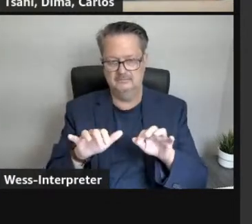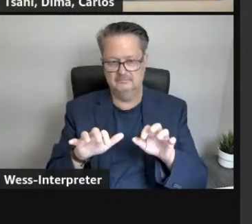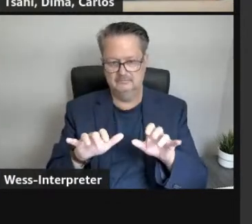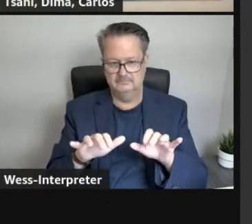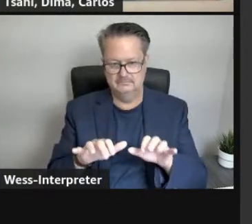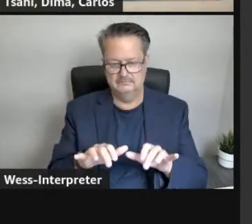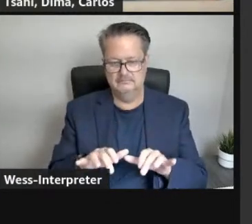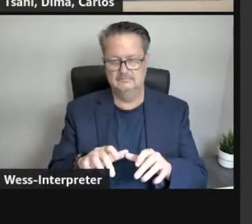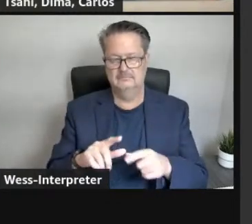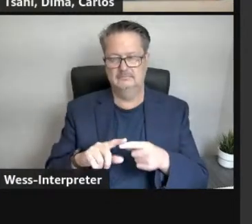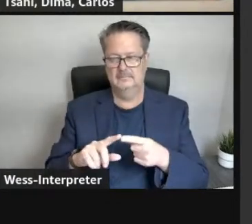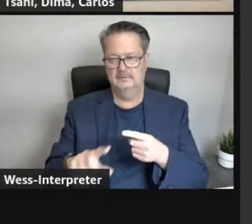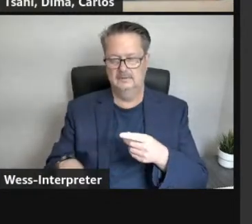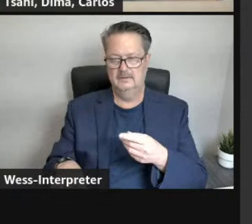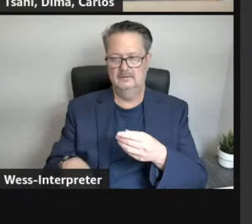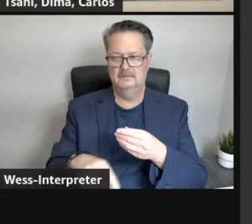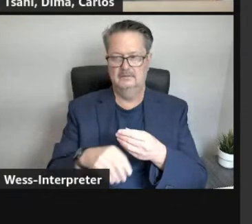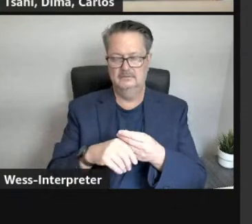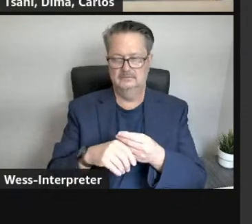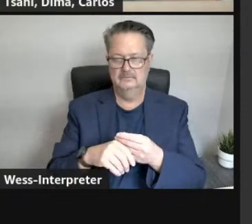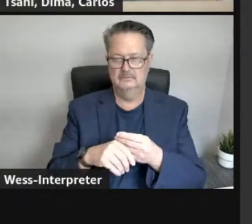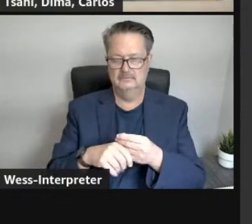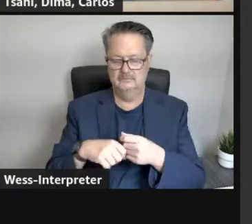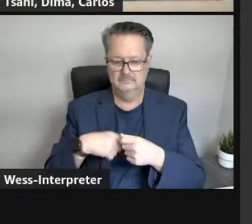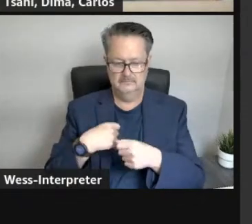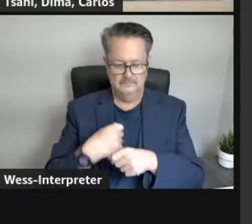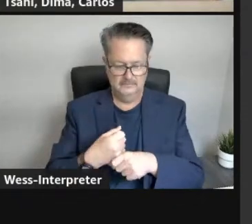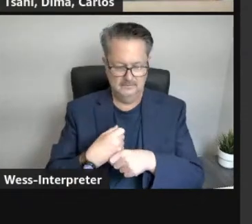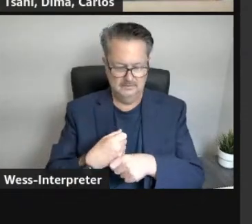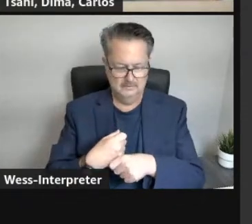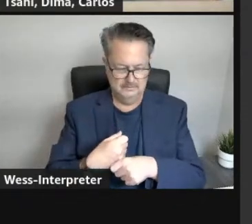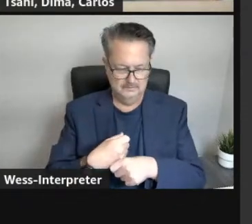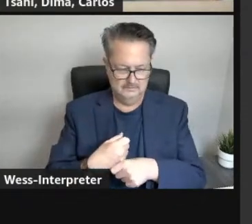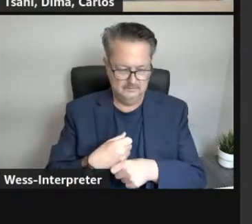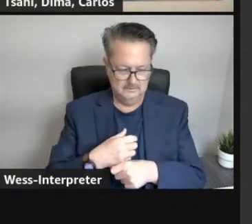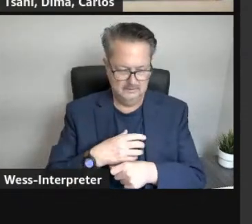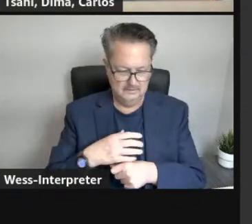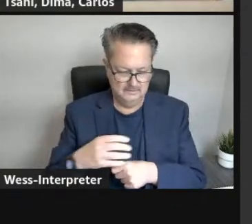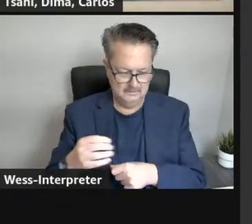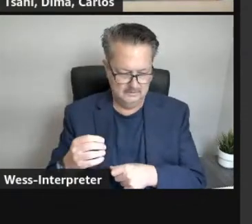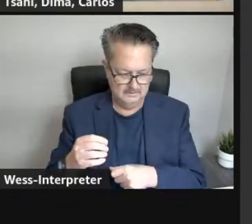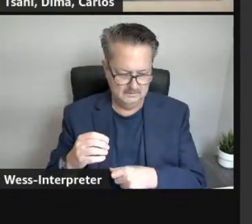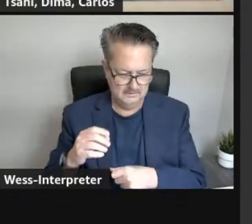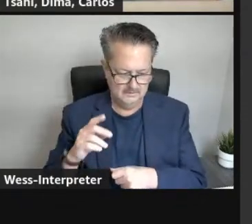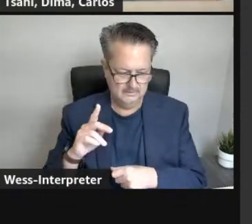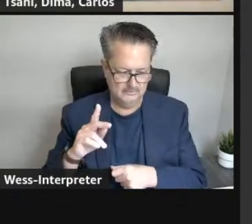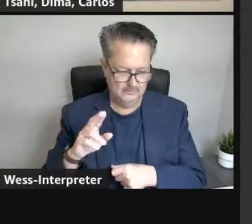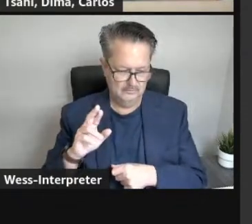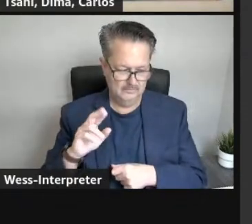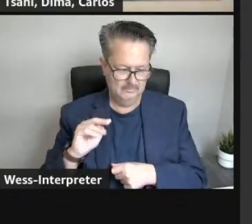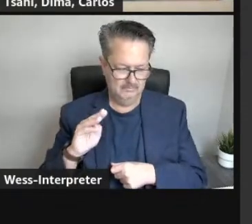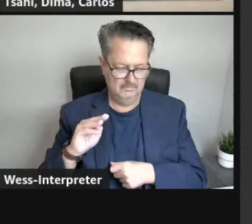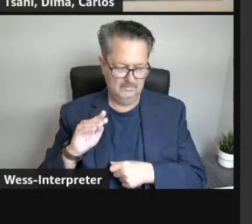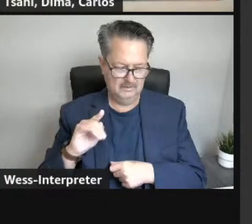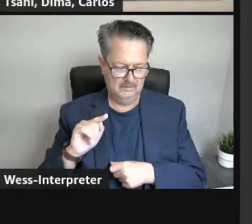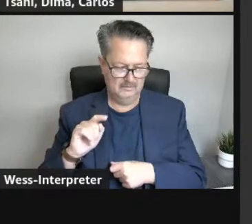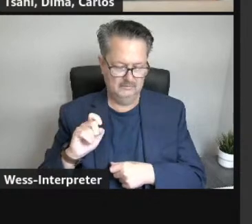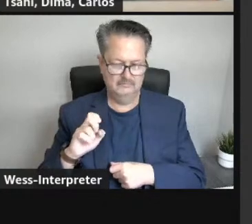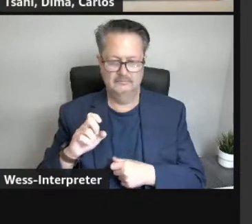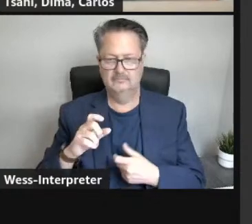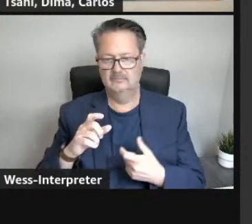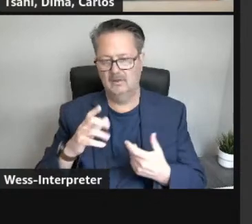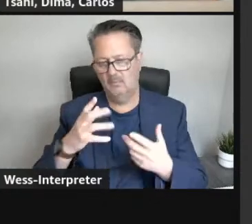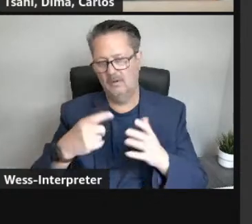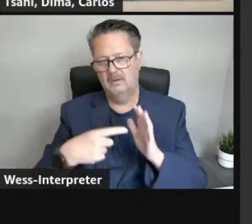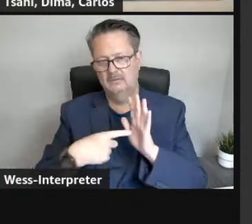additional production EKS cluster. Before I push the change, I just want to also